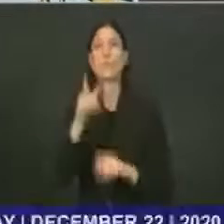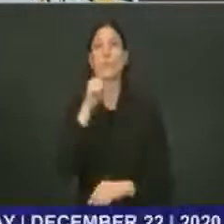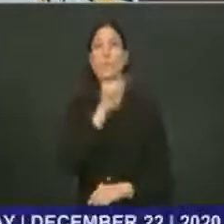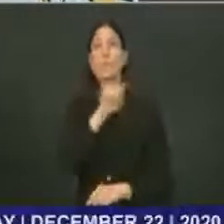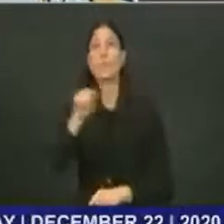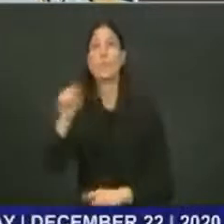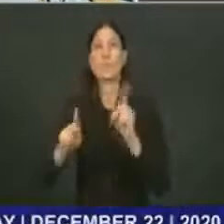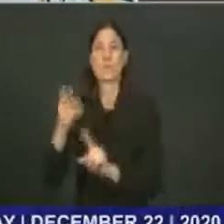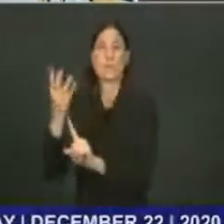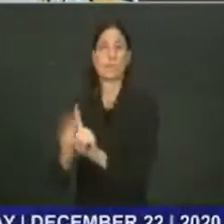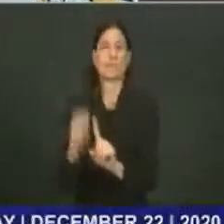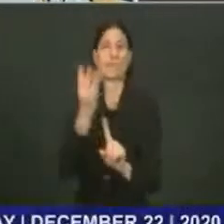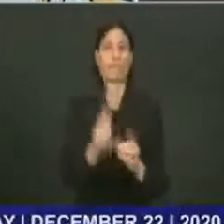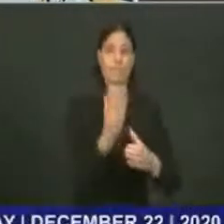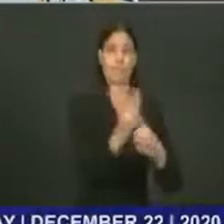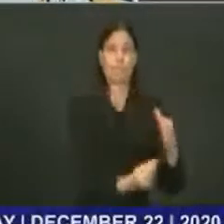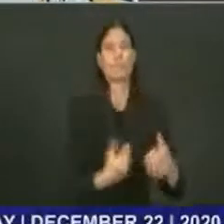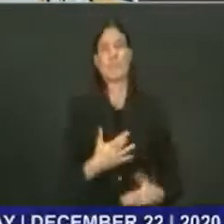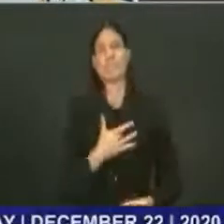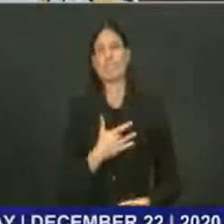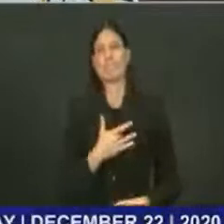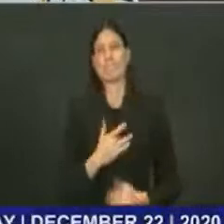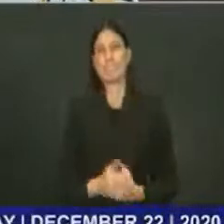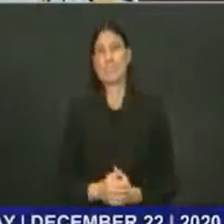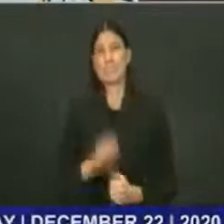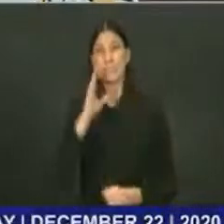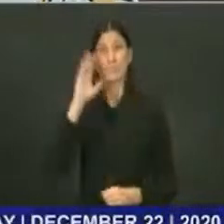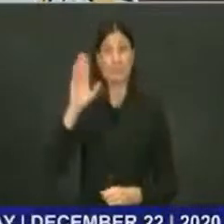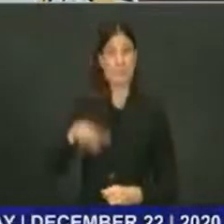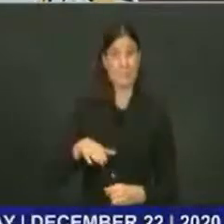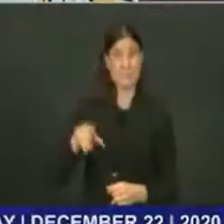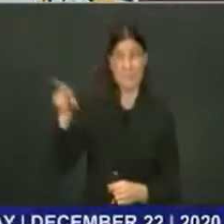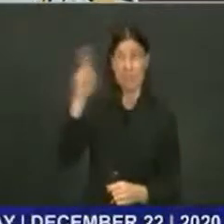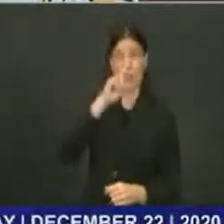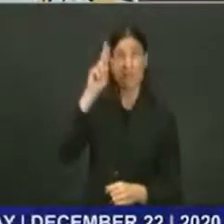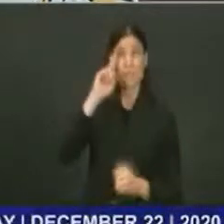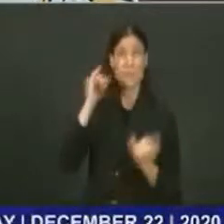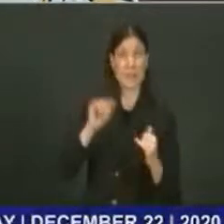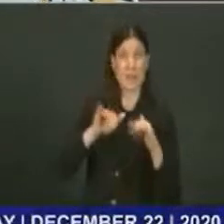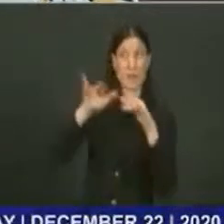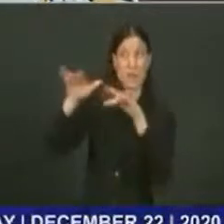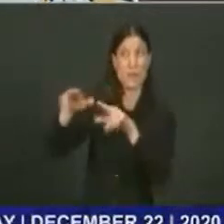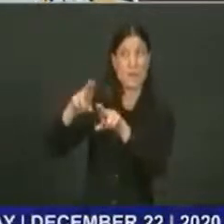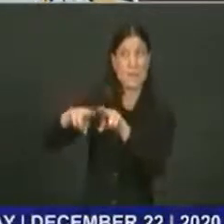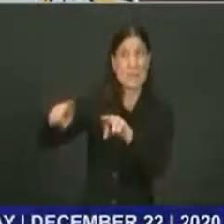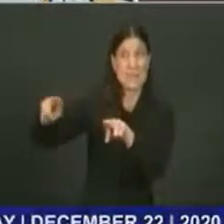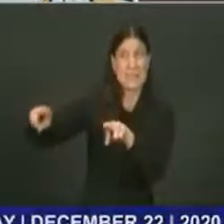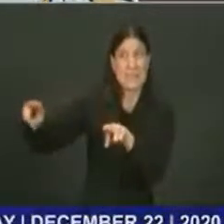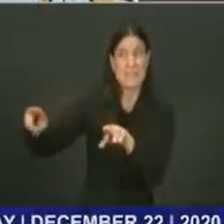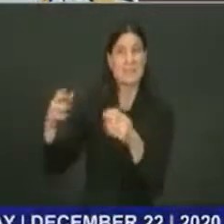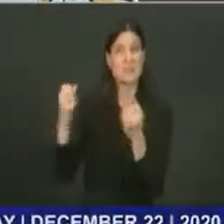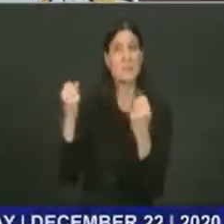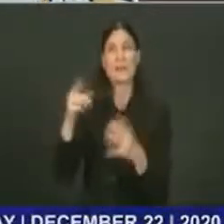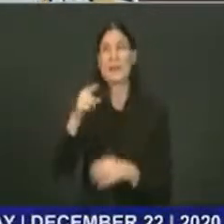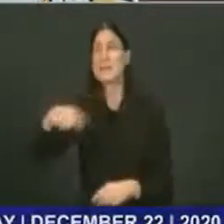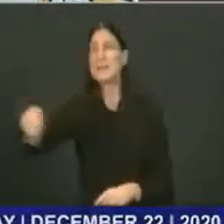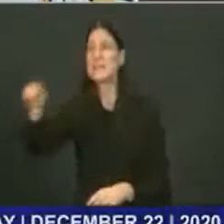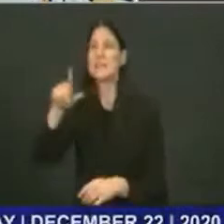who's struggling in the hospital with COVID, our thoughts and prayers are with you, and we're doing everything we can. And God bless.